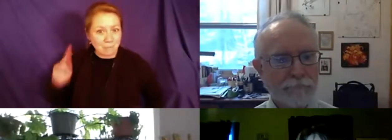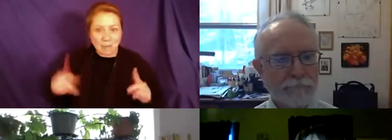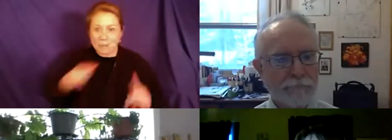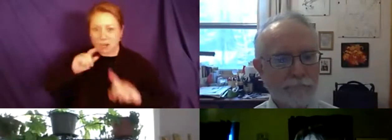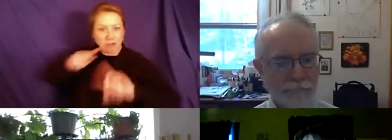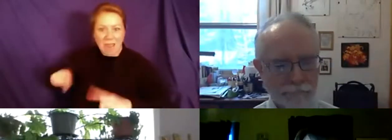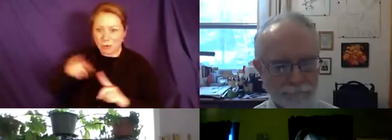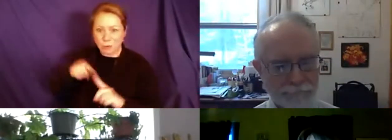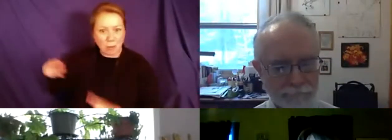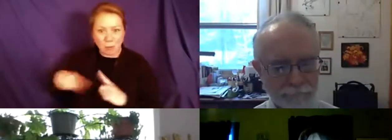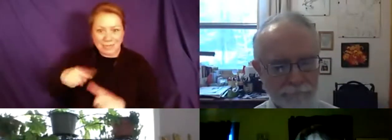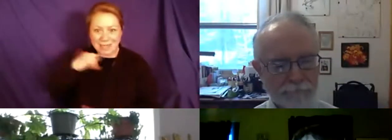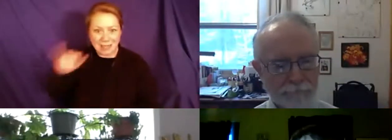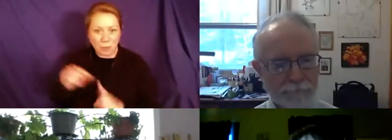reaction.